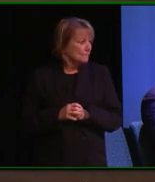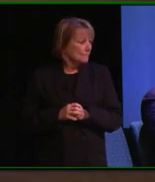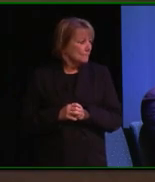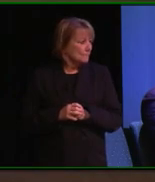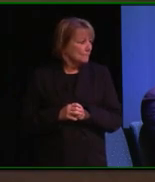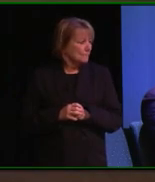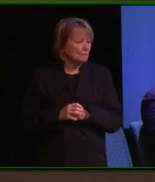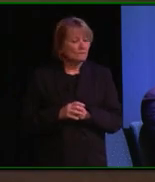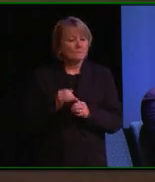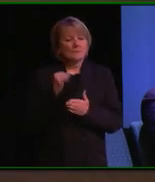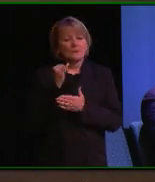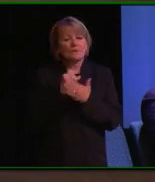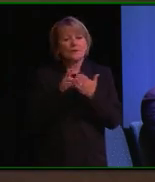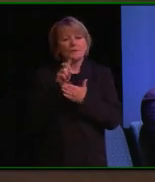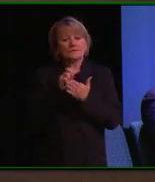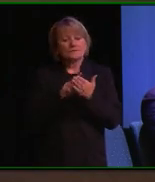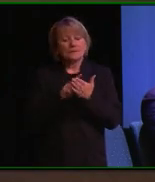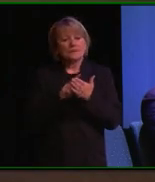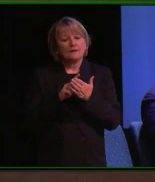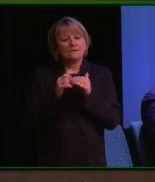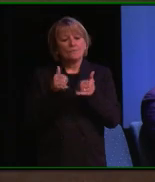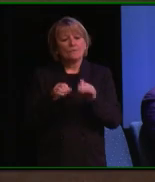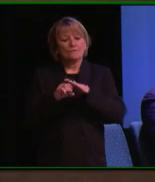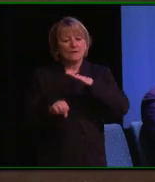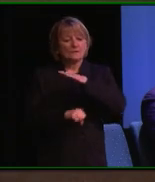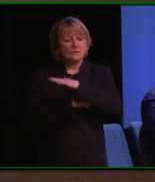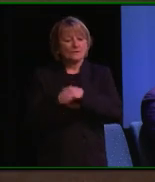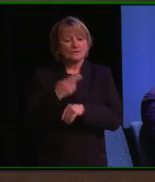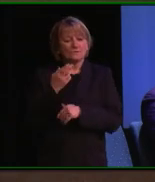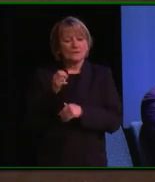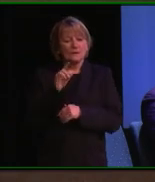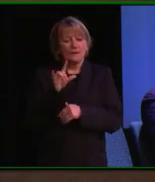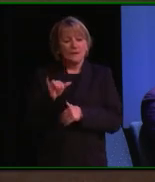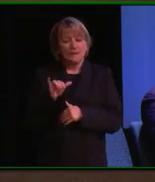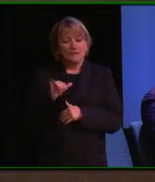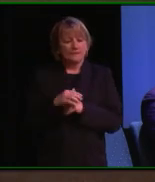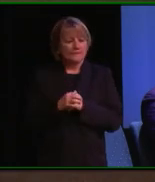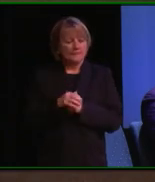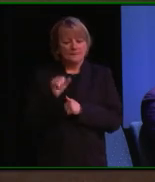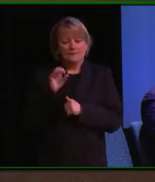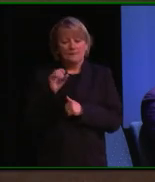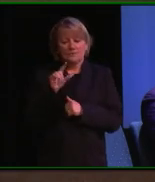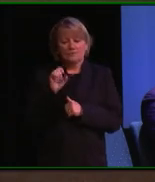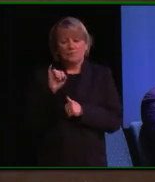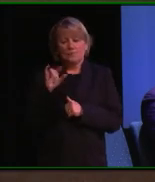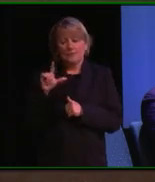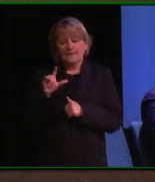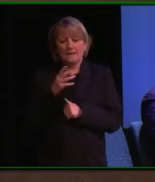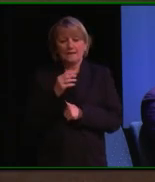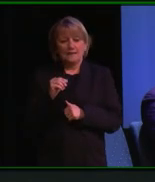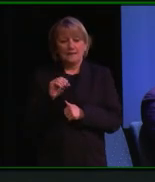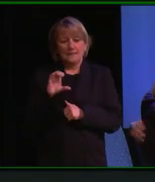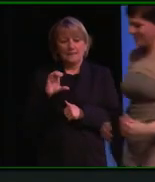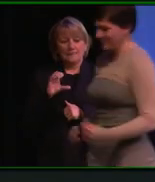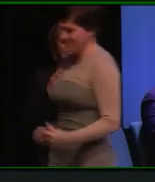The Art and Design Award Foundation goes to Holly Banville, Soleil Baptiste, and Charlie